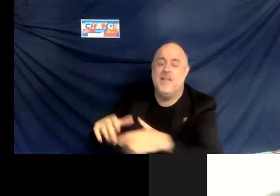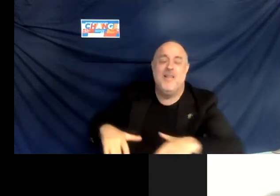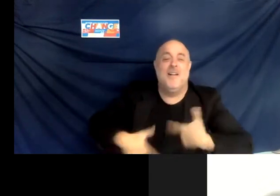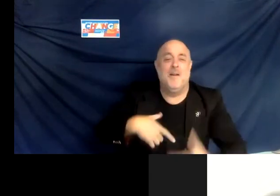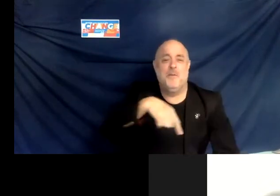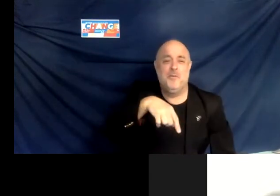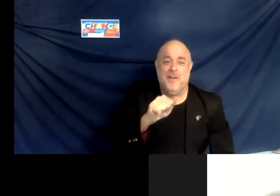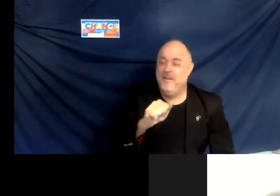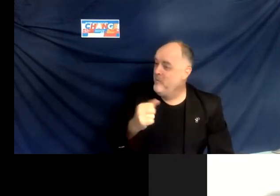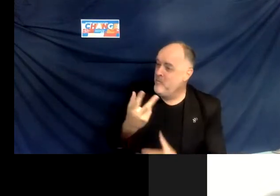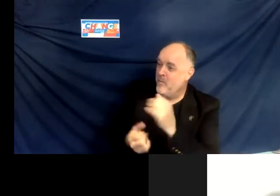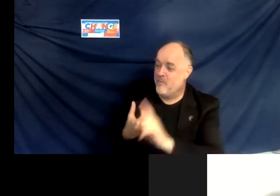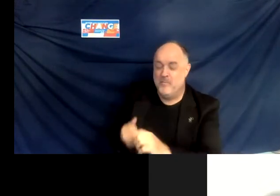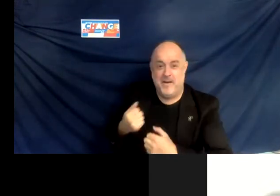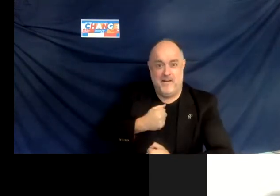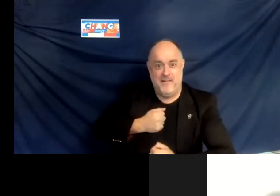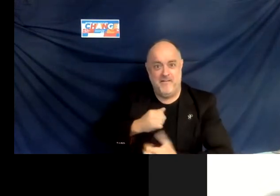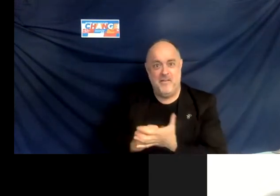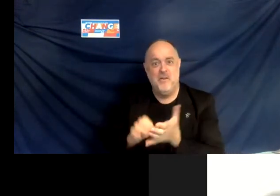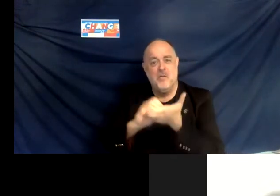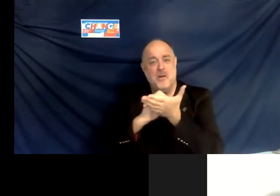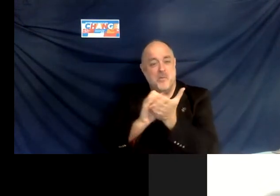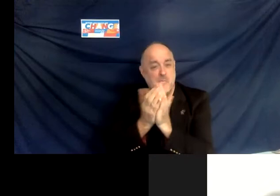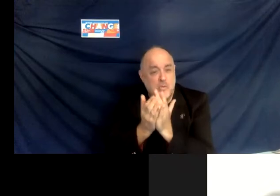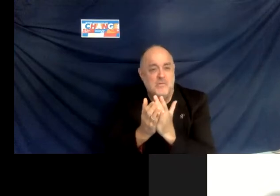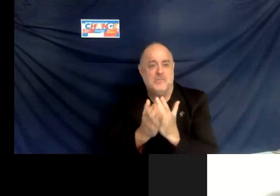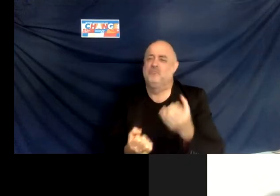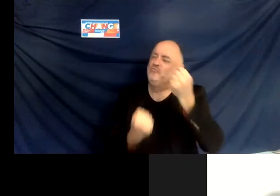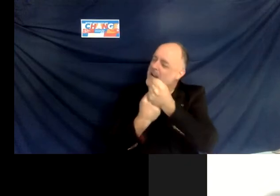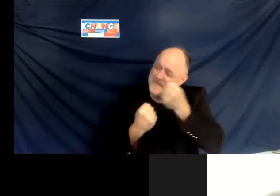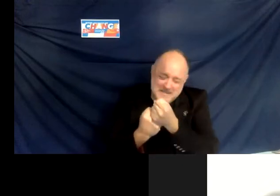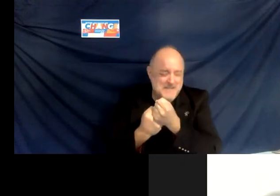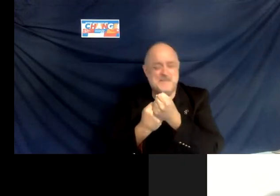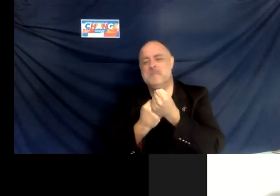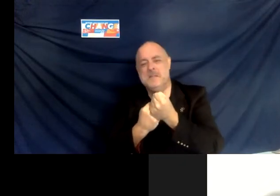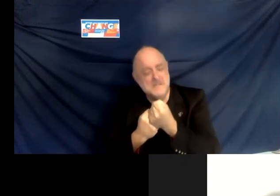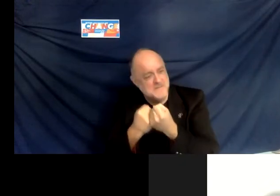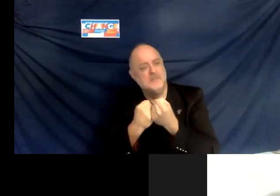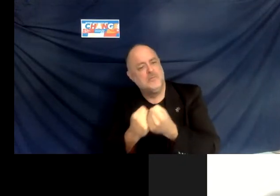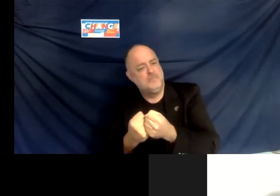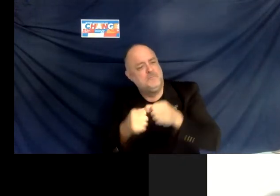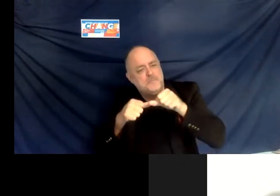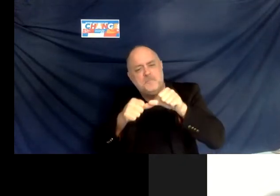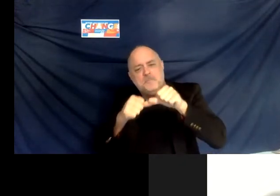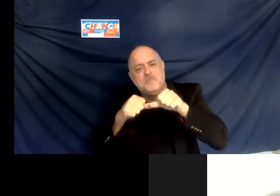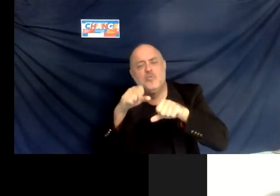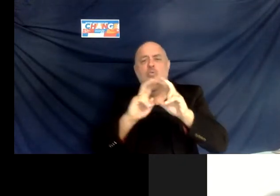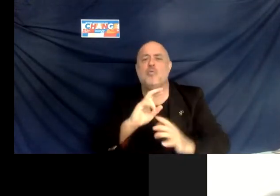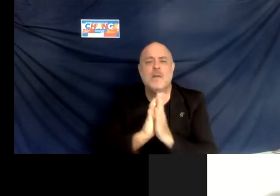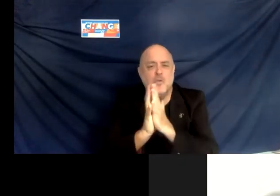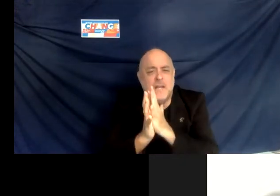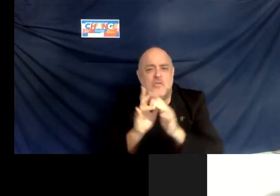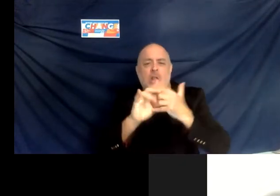they're Canadian authors and urban mobility advocates who strive to communicate the benefits of sustainable transportation and inspire